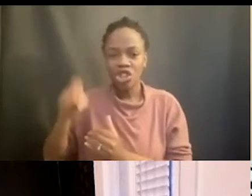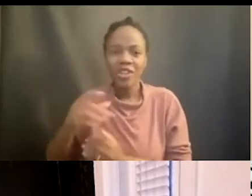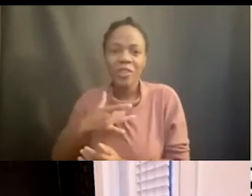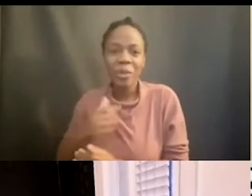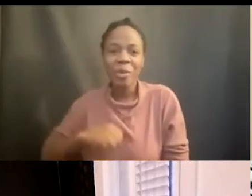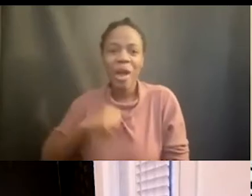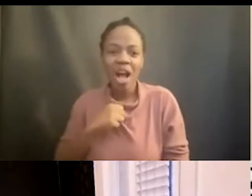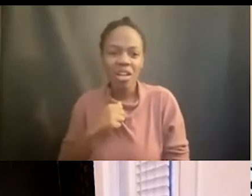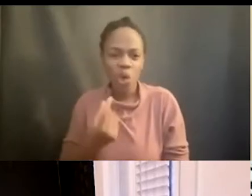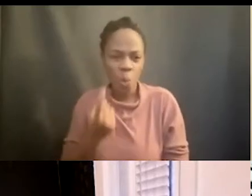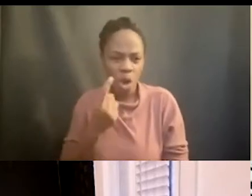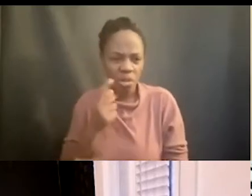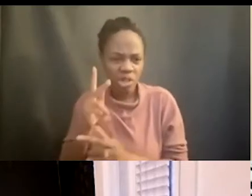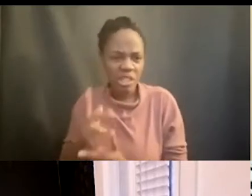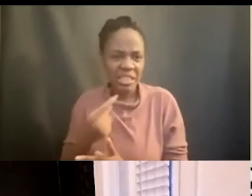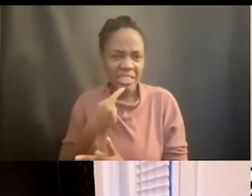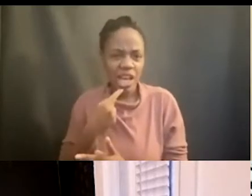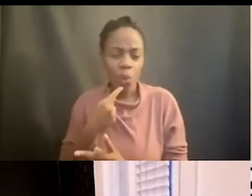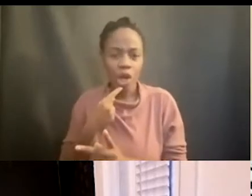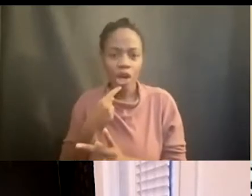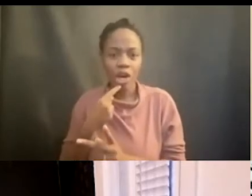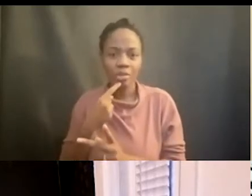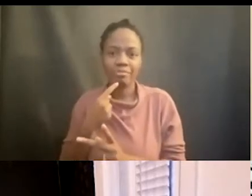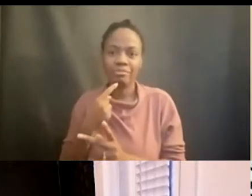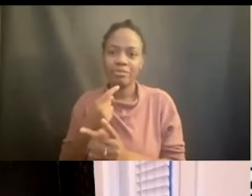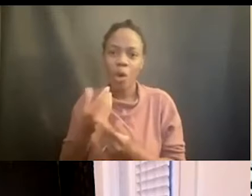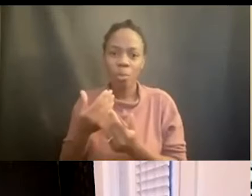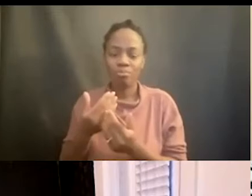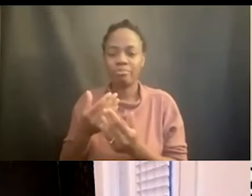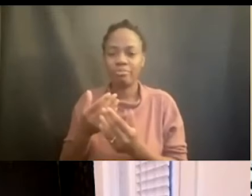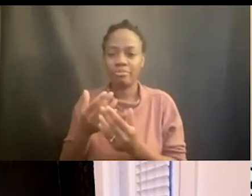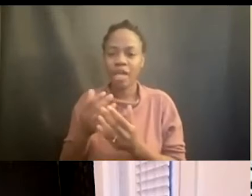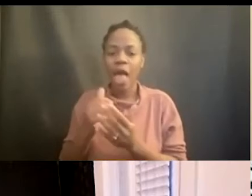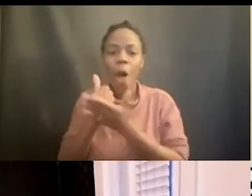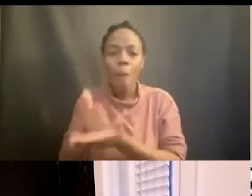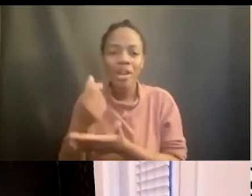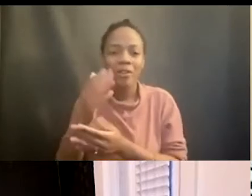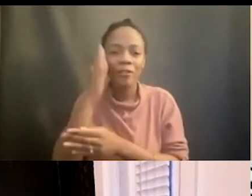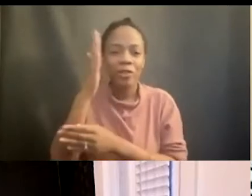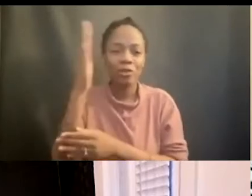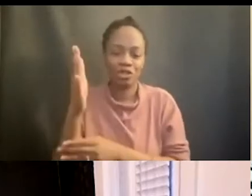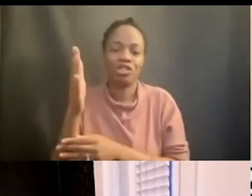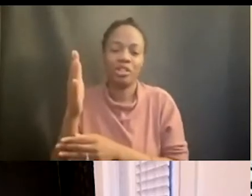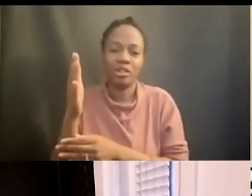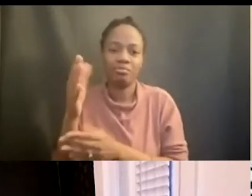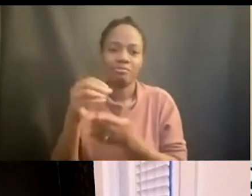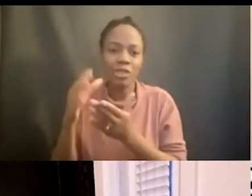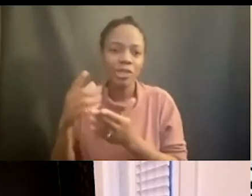even said it, we're paving the way for the future. So continue to grow together as a community. Are there any questions out